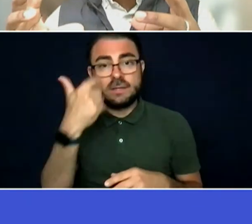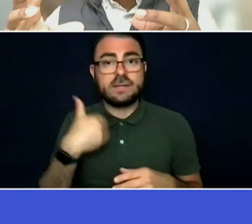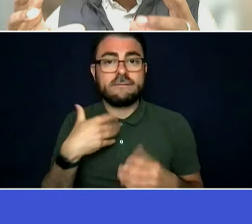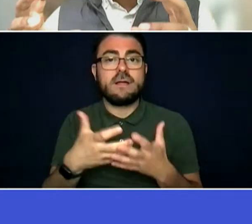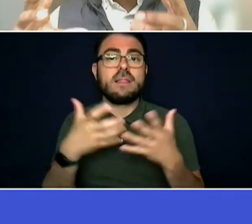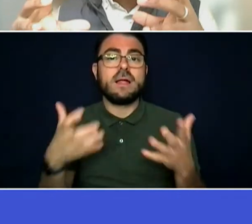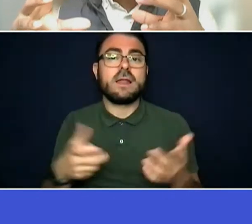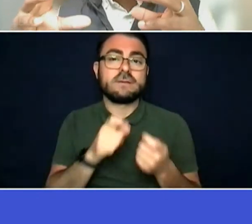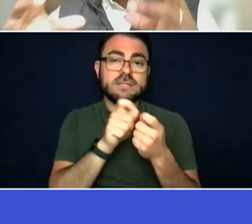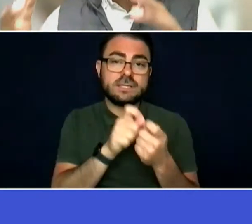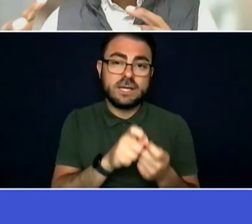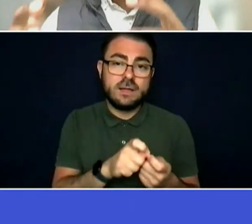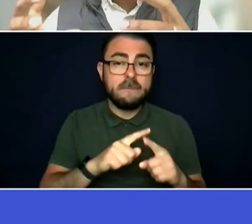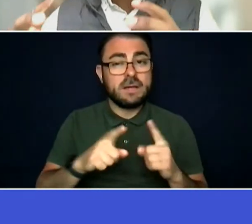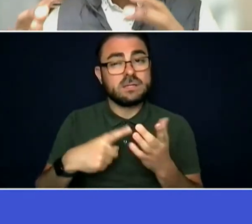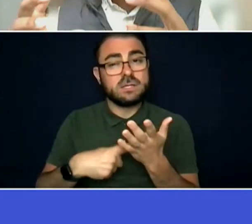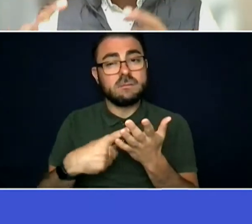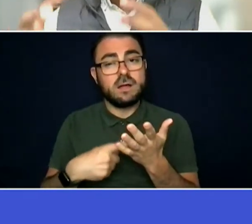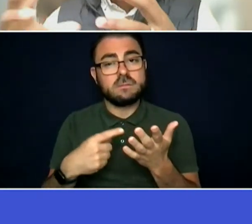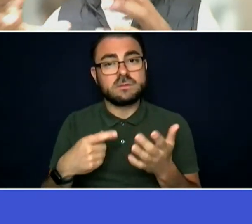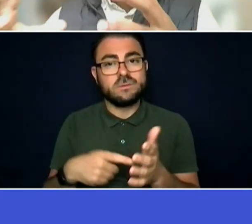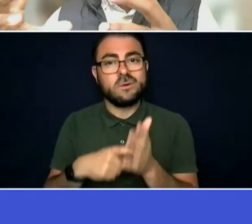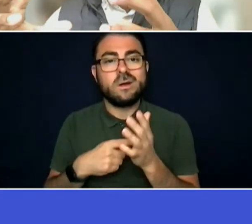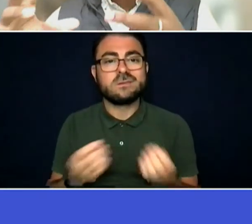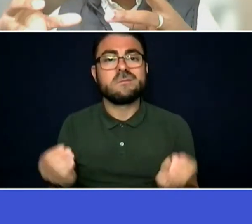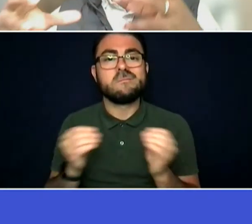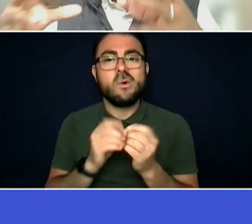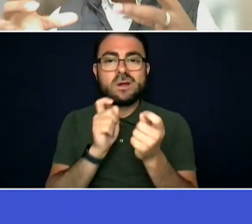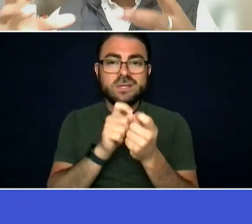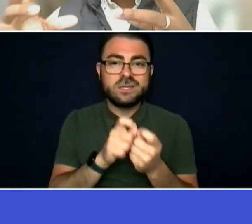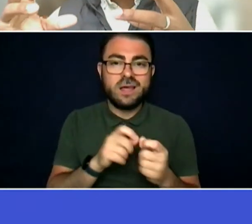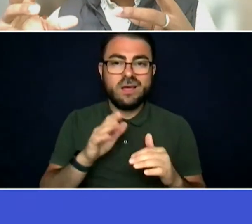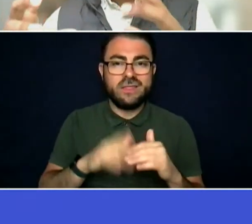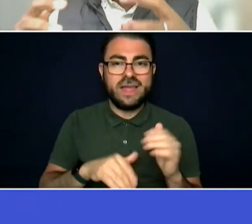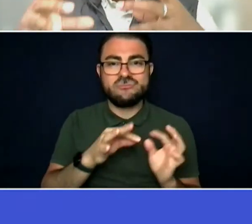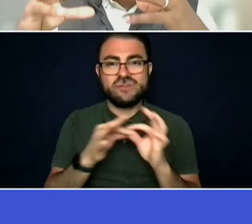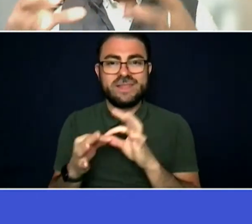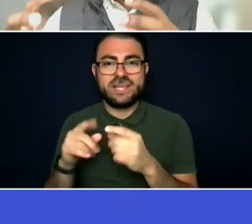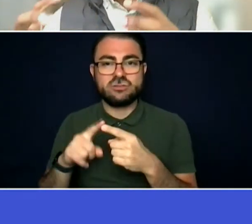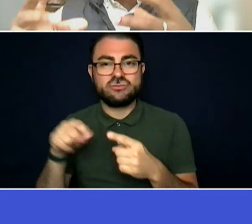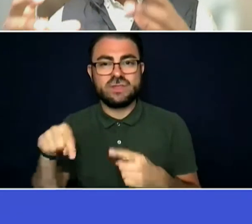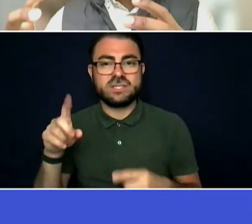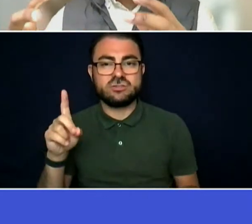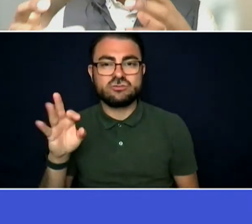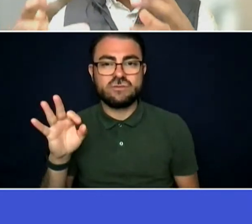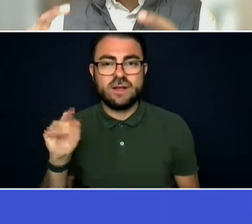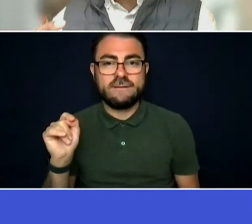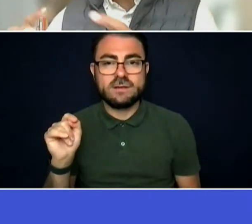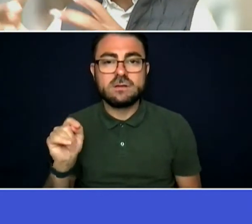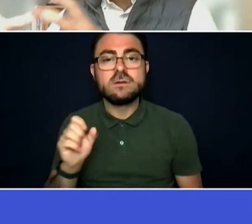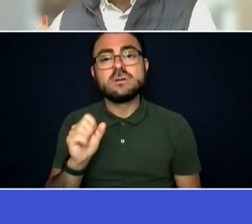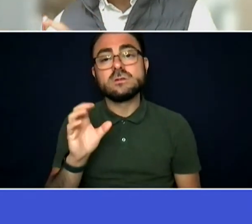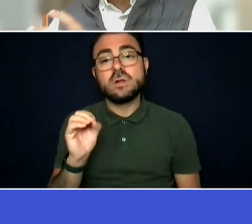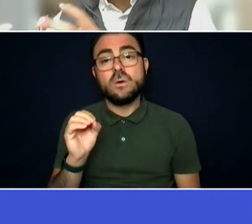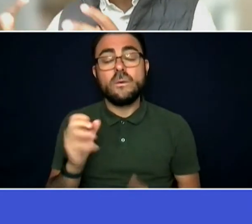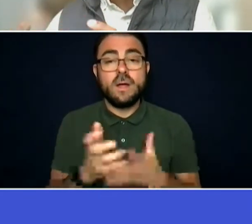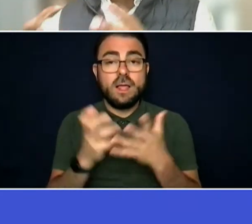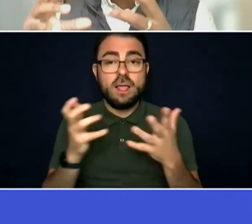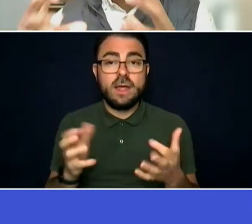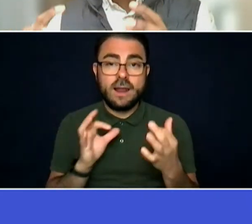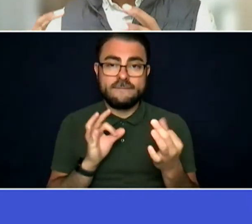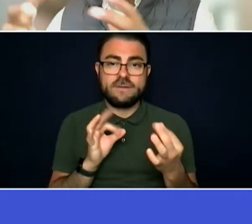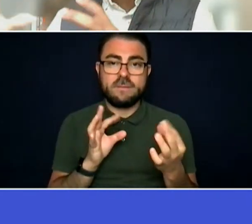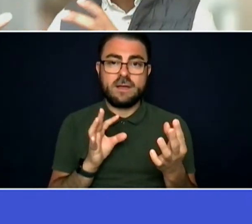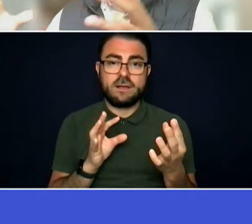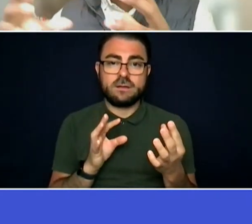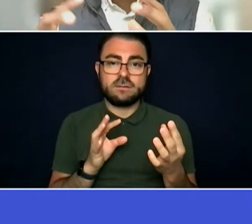more detail than was relevant for this draft and the level of this draft. So much of that feedback is also going to be considered